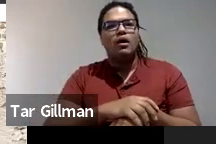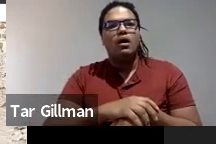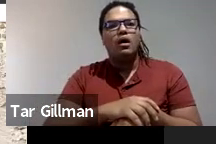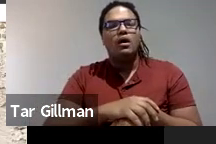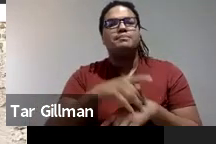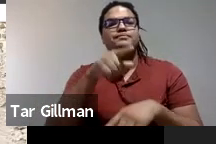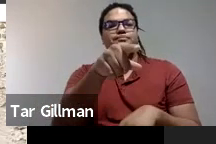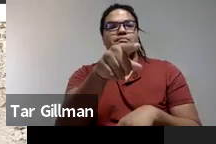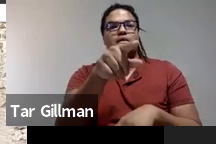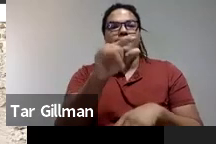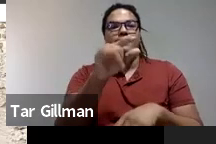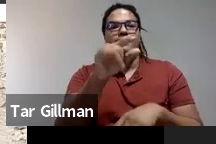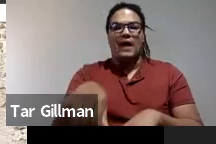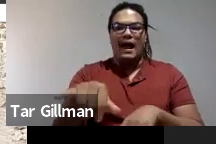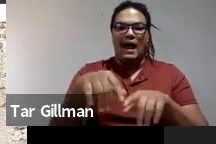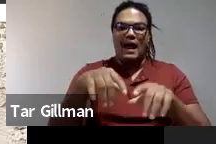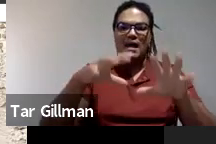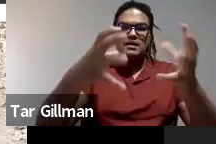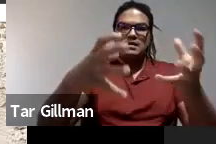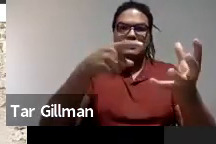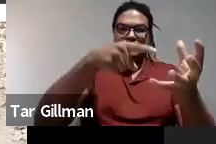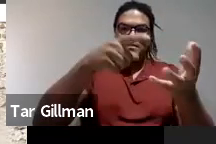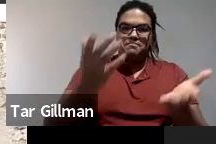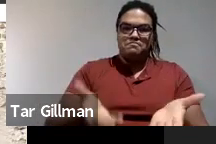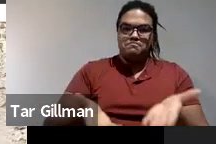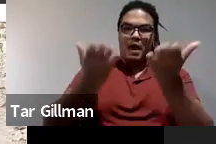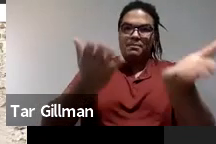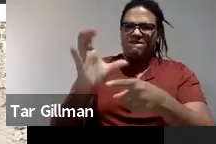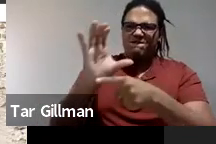led all the way till today, from the 1800s to today.